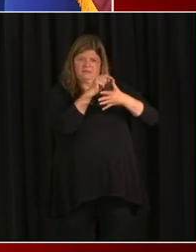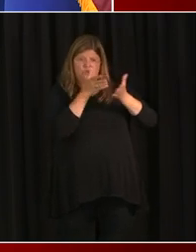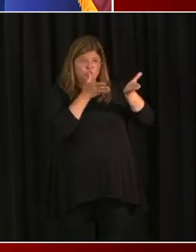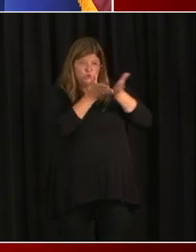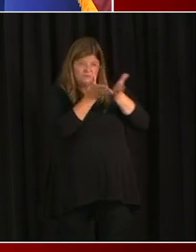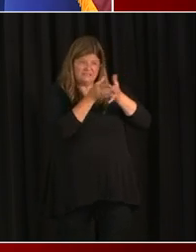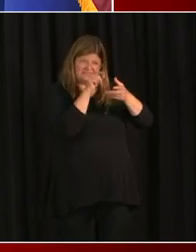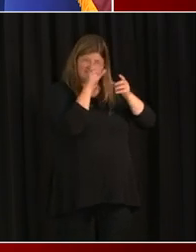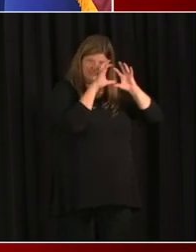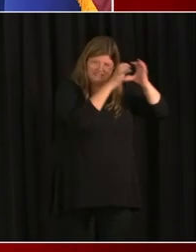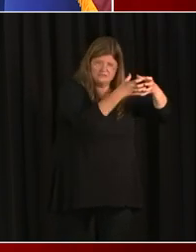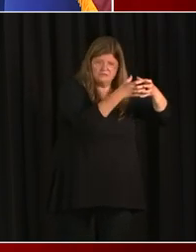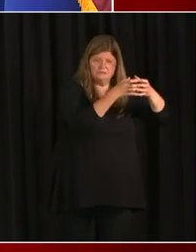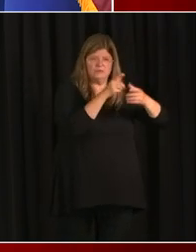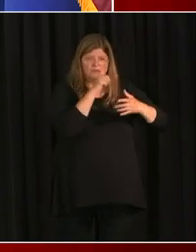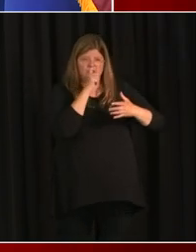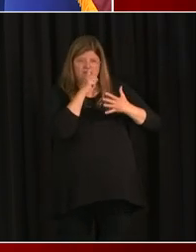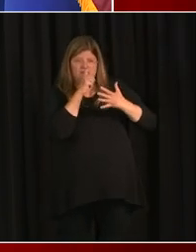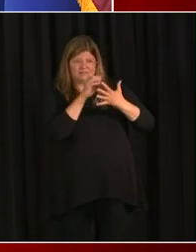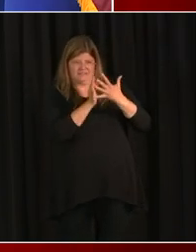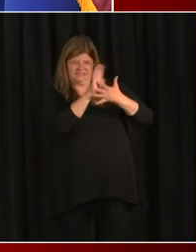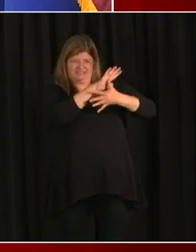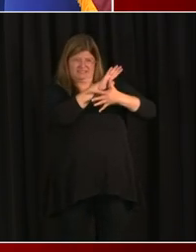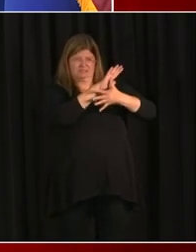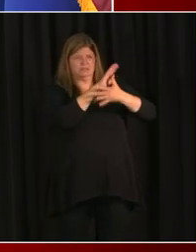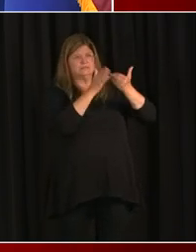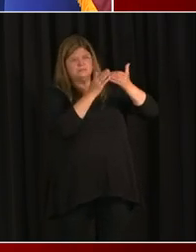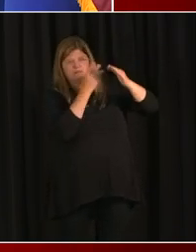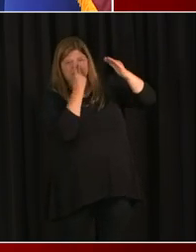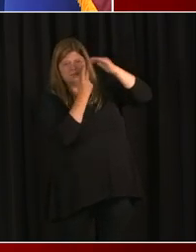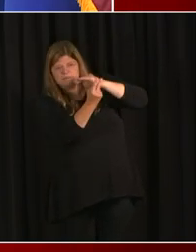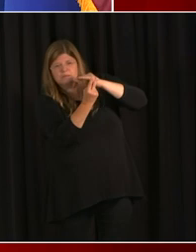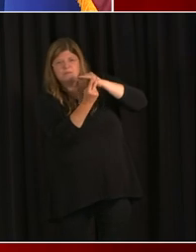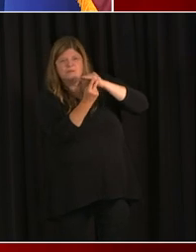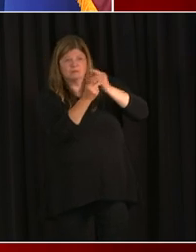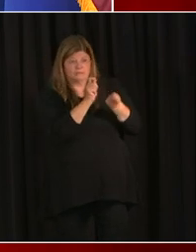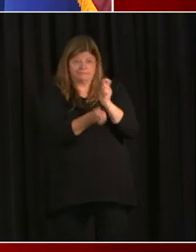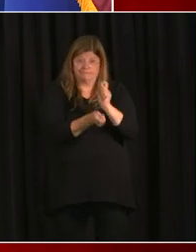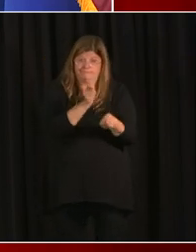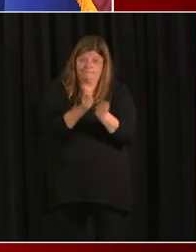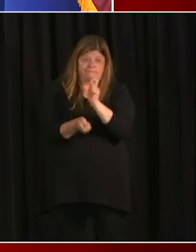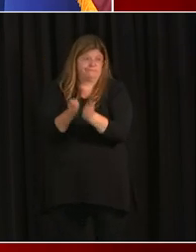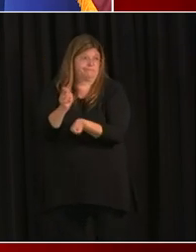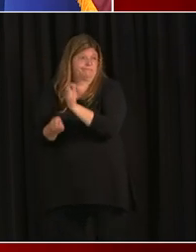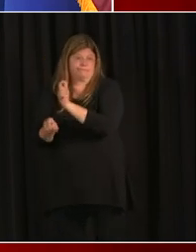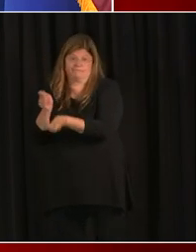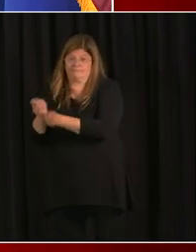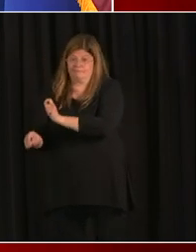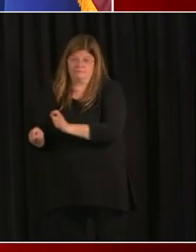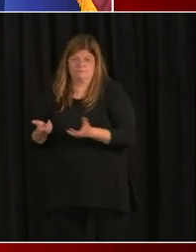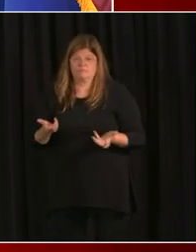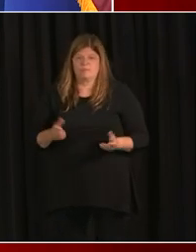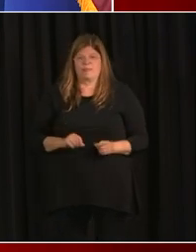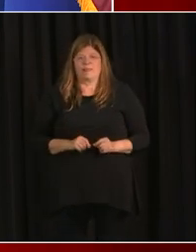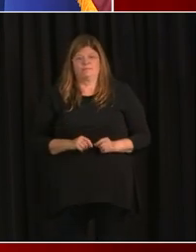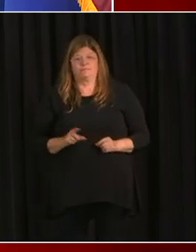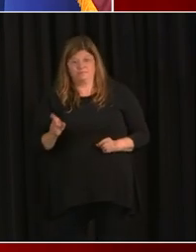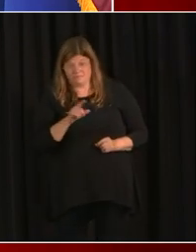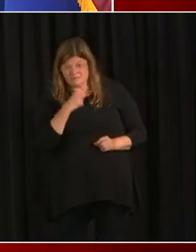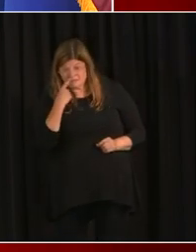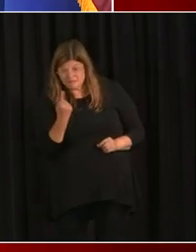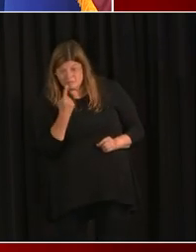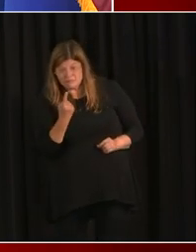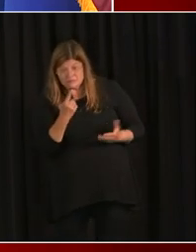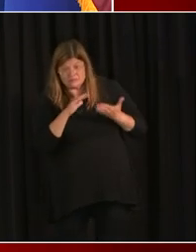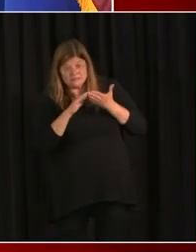in a pandemic. So the trajectory of a pandemic could change at any given time. That's something that the city is weighing, that city